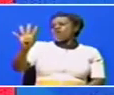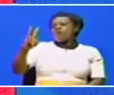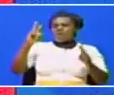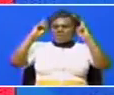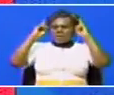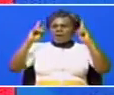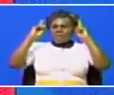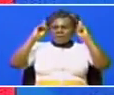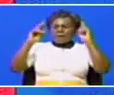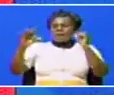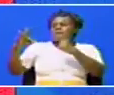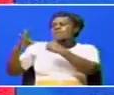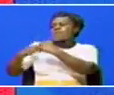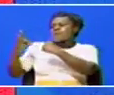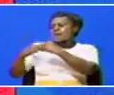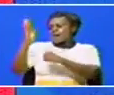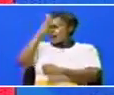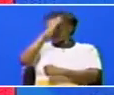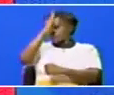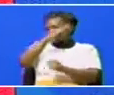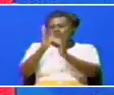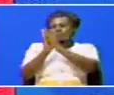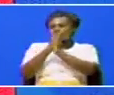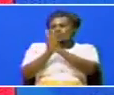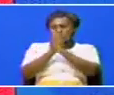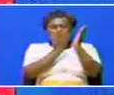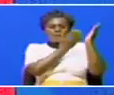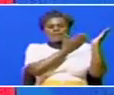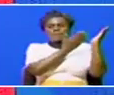Kampombe was in Kibera this afternoon and filed this report.